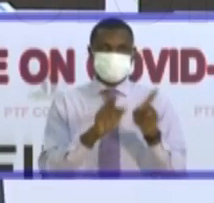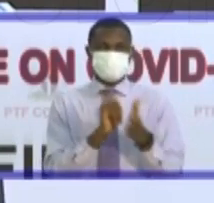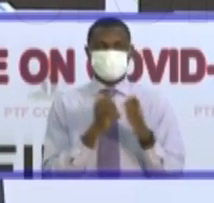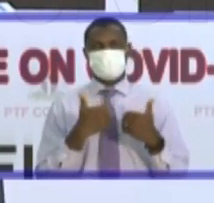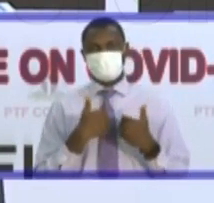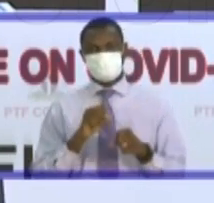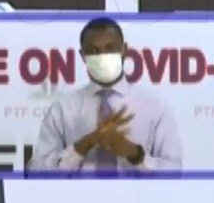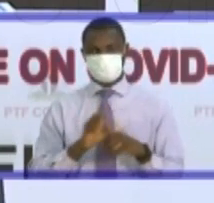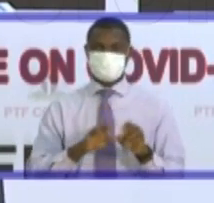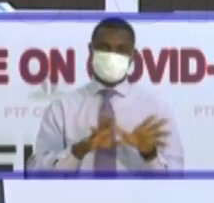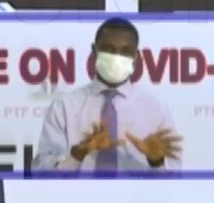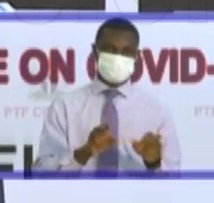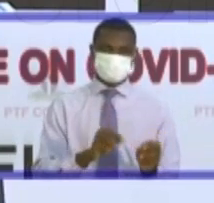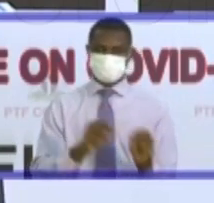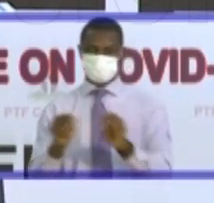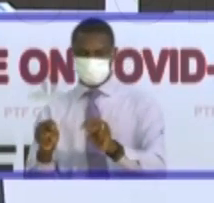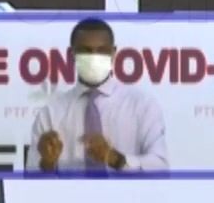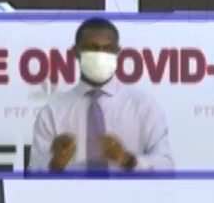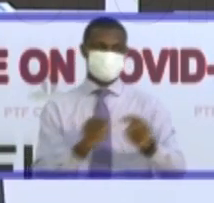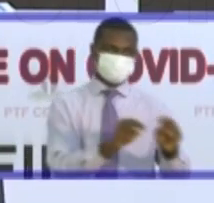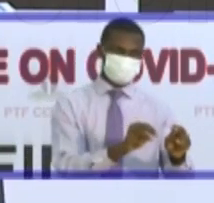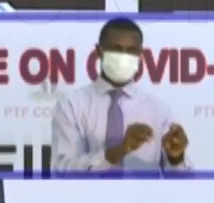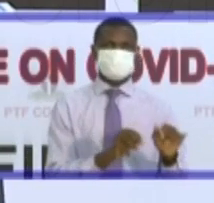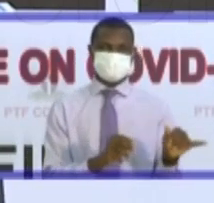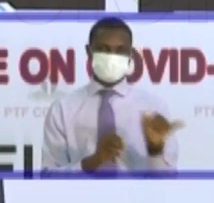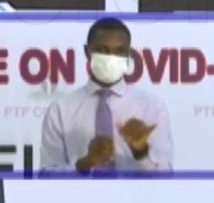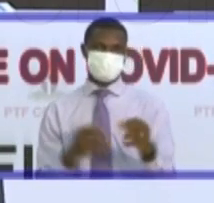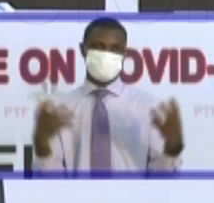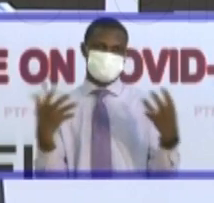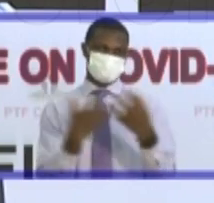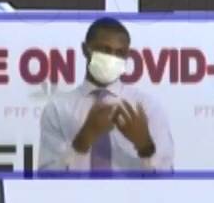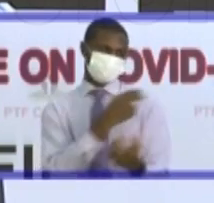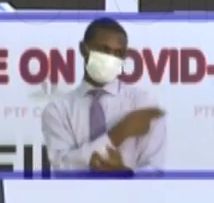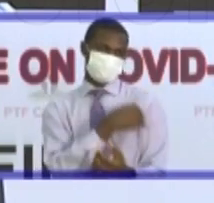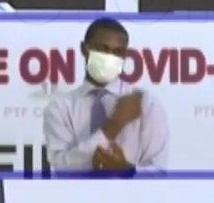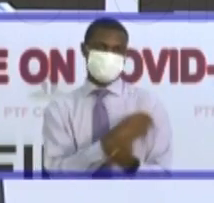between treatment centers as medically indicated.